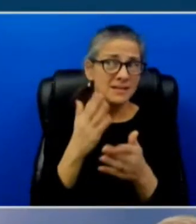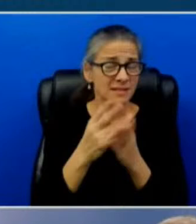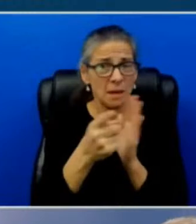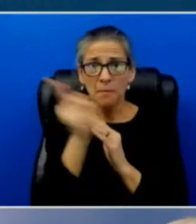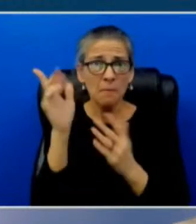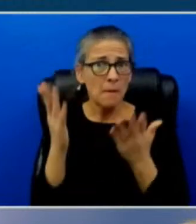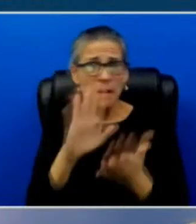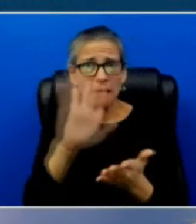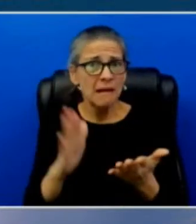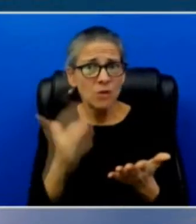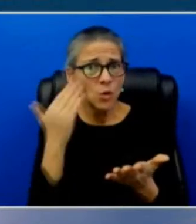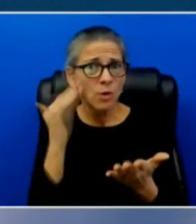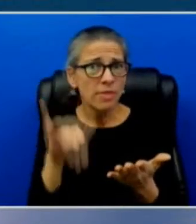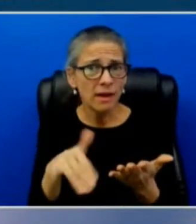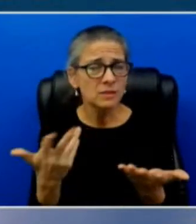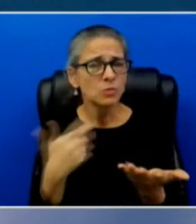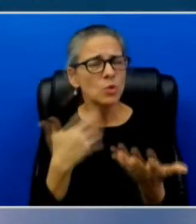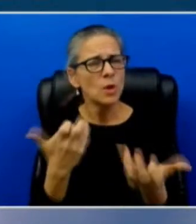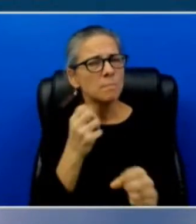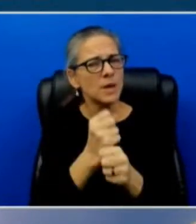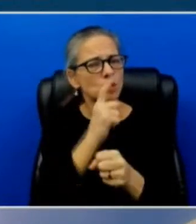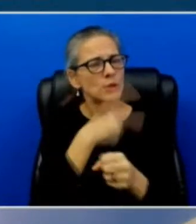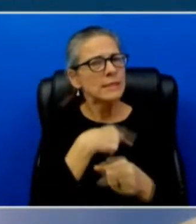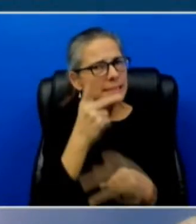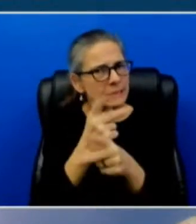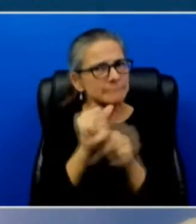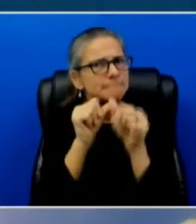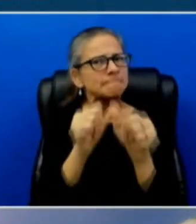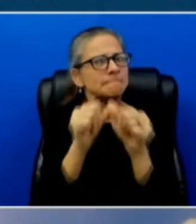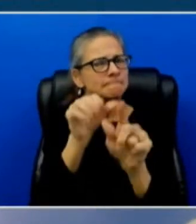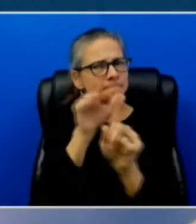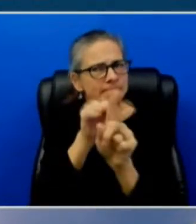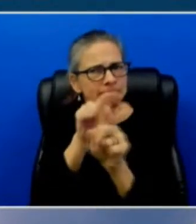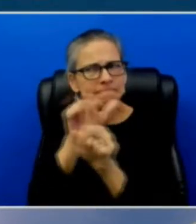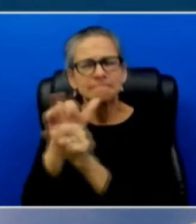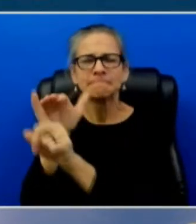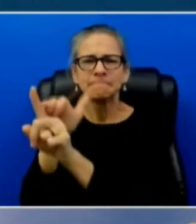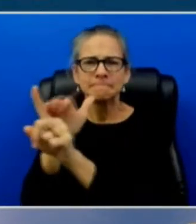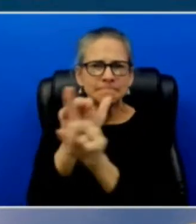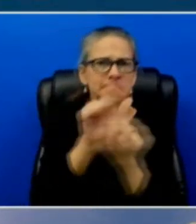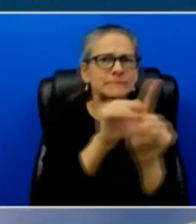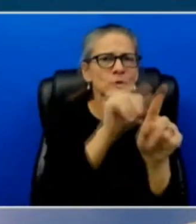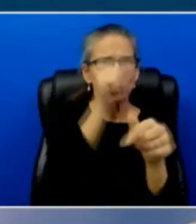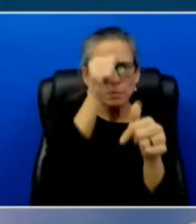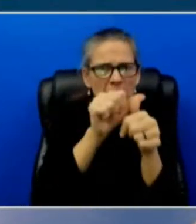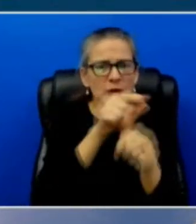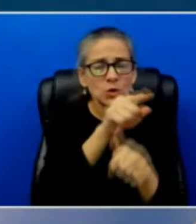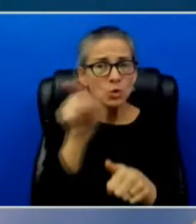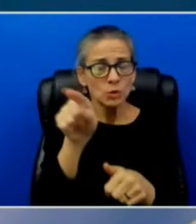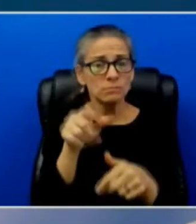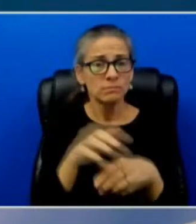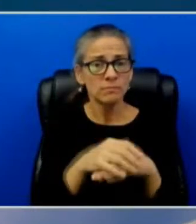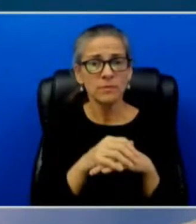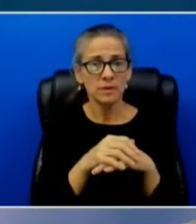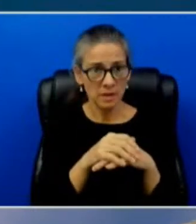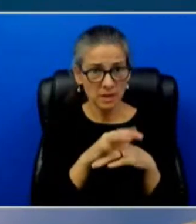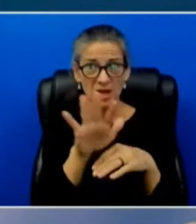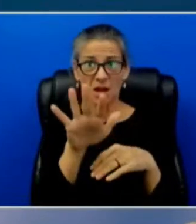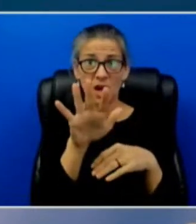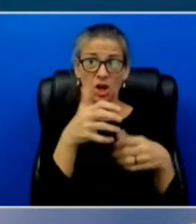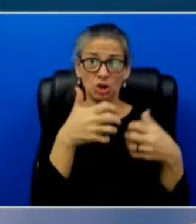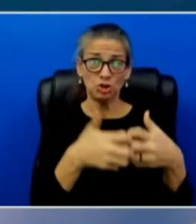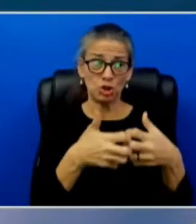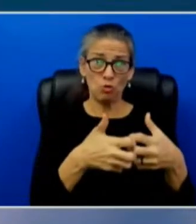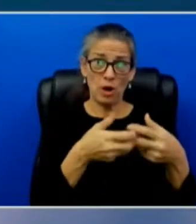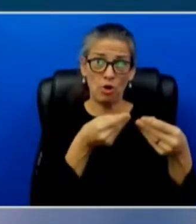and we want to make sure we're continuing to share with you just to put that reminder in your mind. Enclosed spaces, no go there. Don't put a generator in an